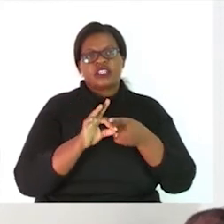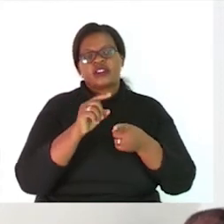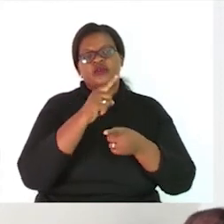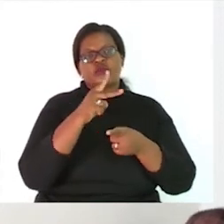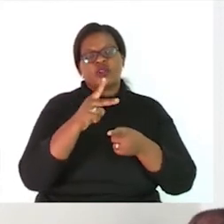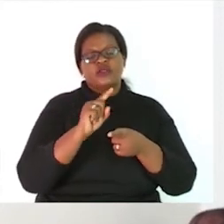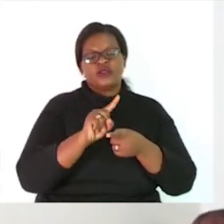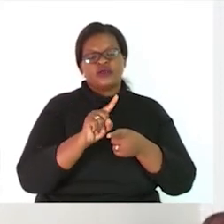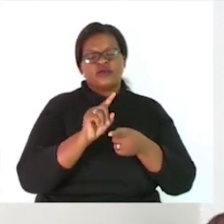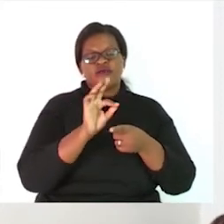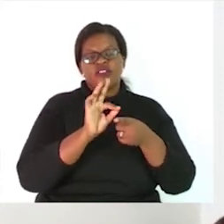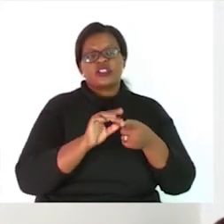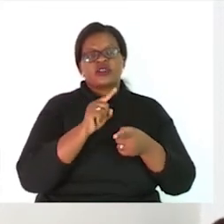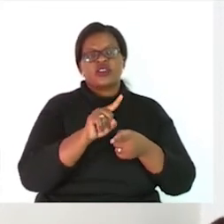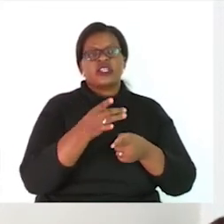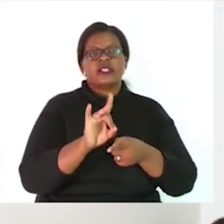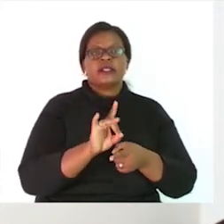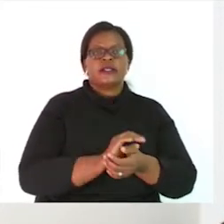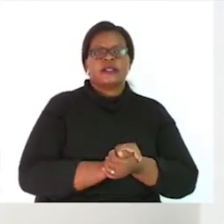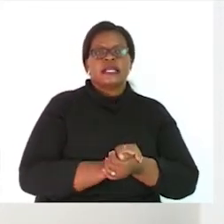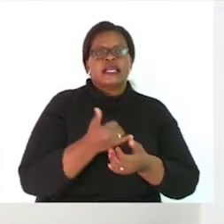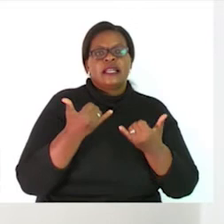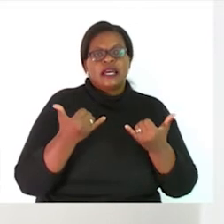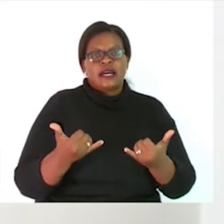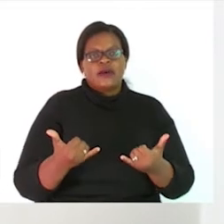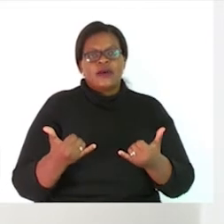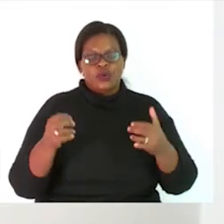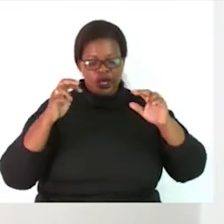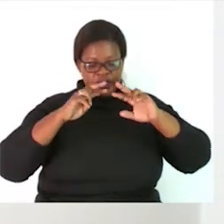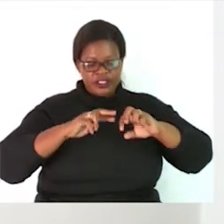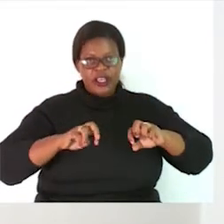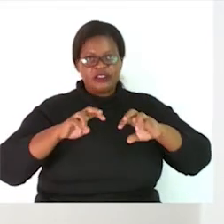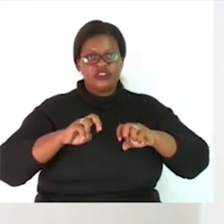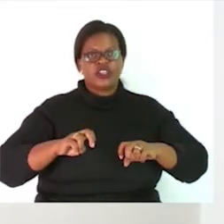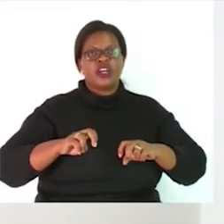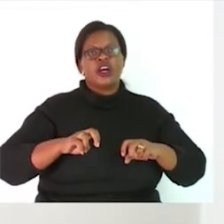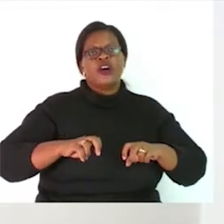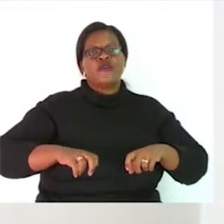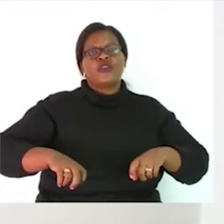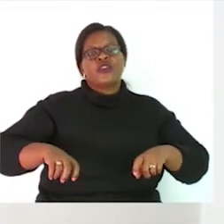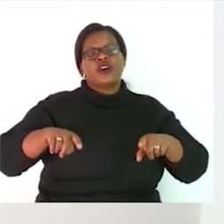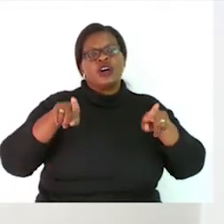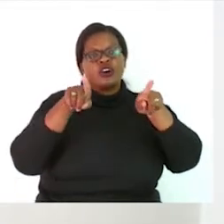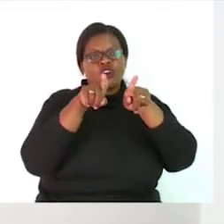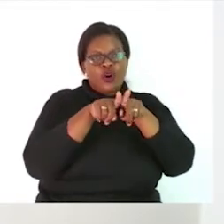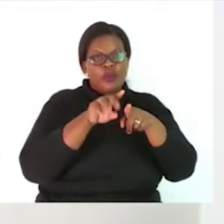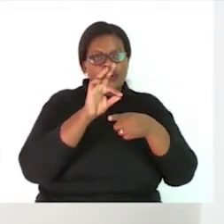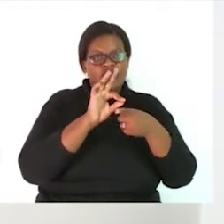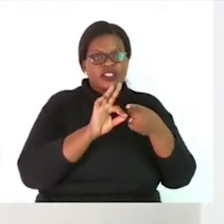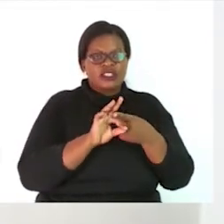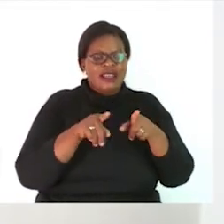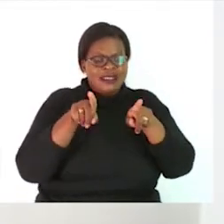factors of 18. Now we need to find the common factors. Common